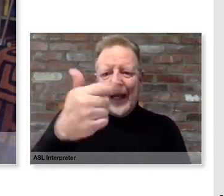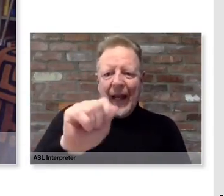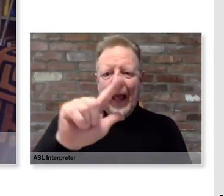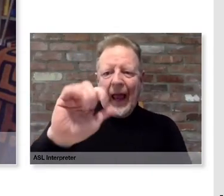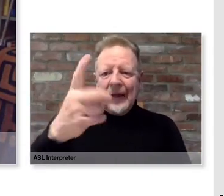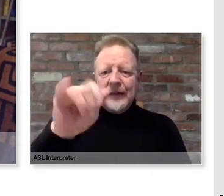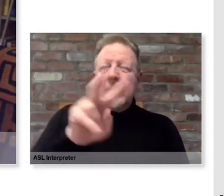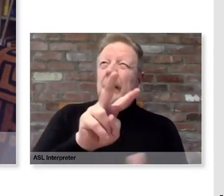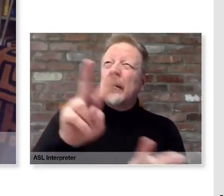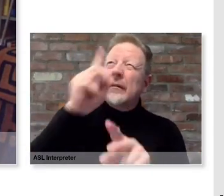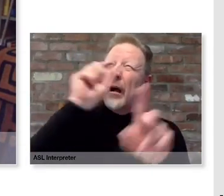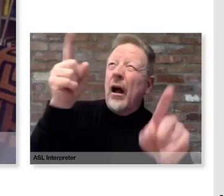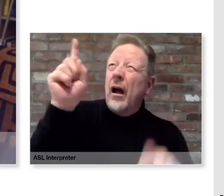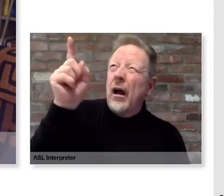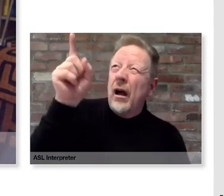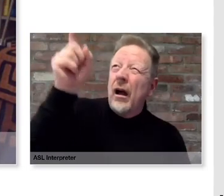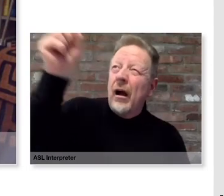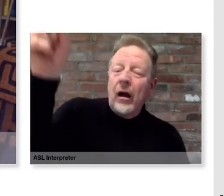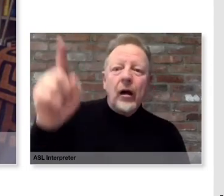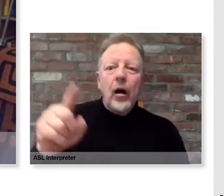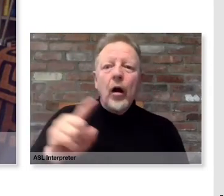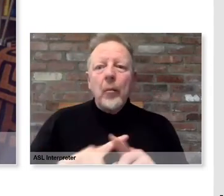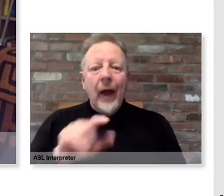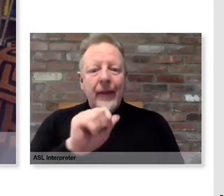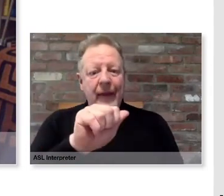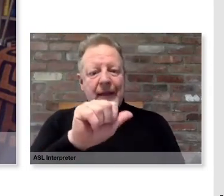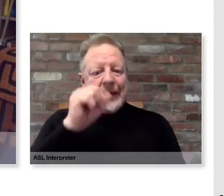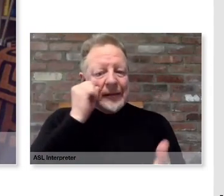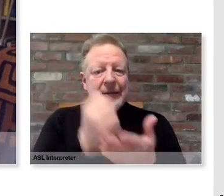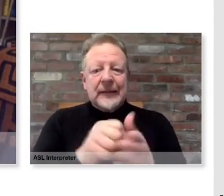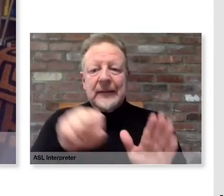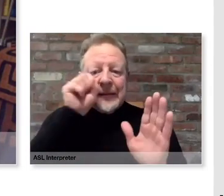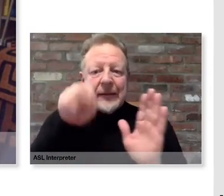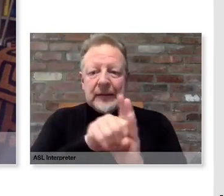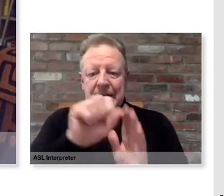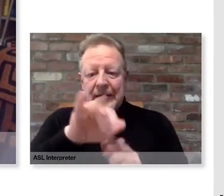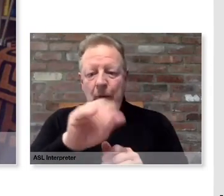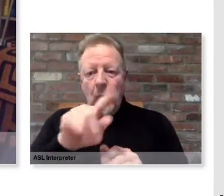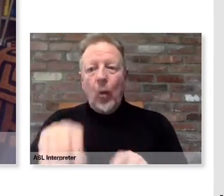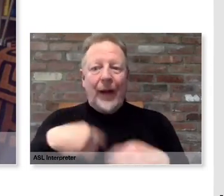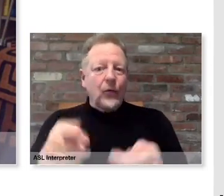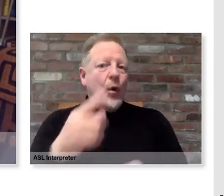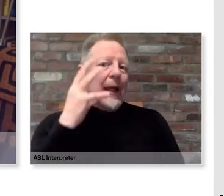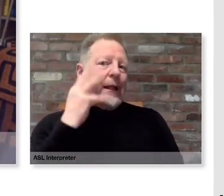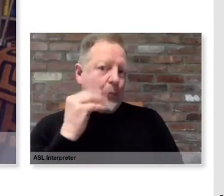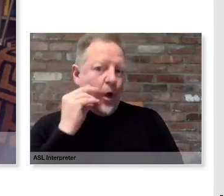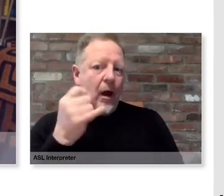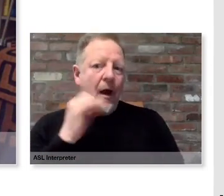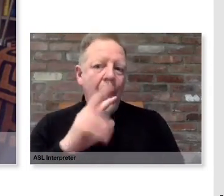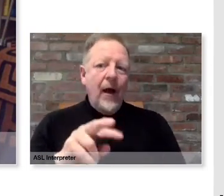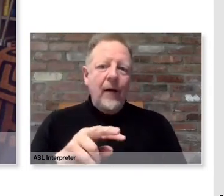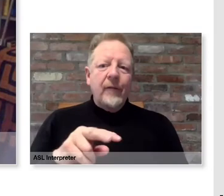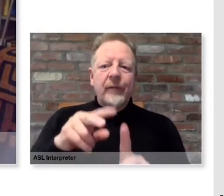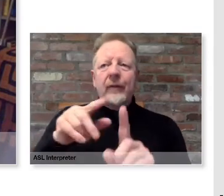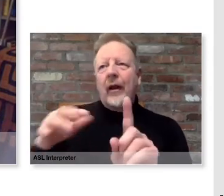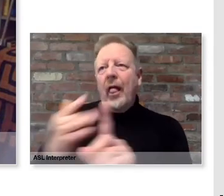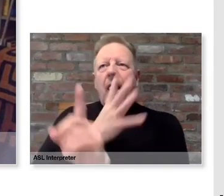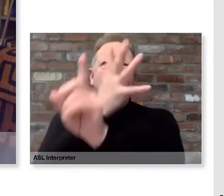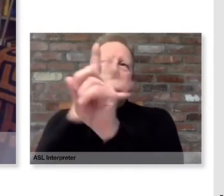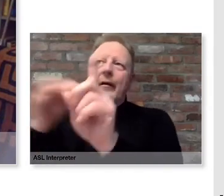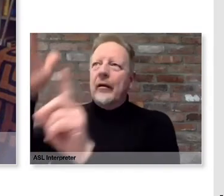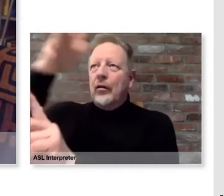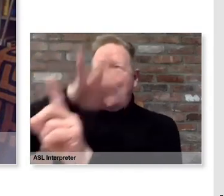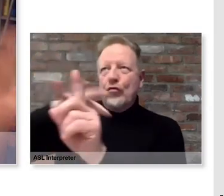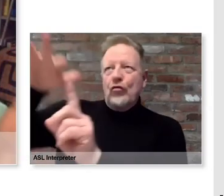And the advantage mm-hmm. of a simulation is that we can give you the experience of, you know, dancing around it and seeing it in